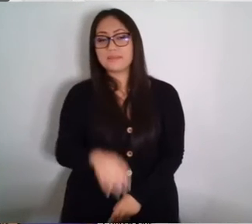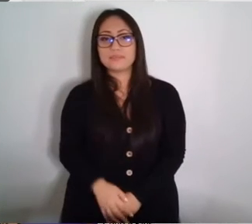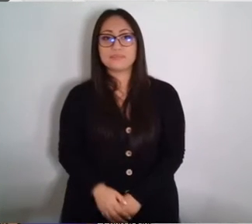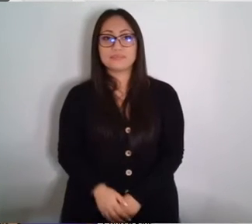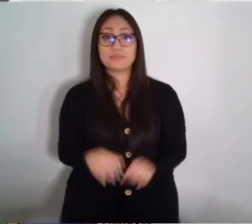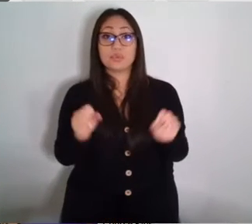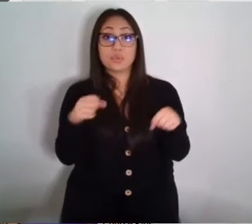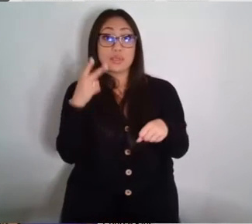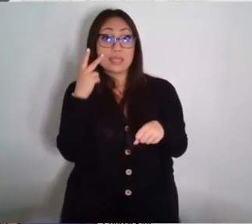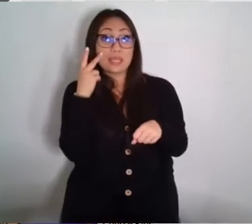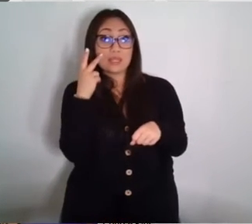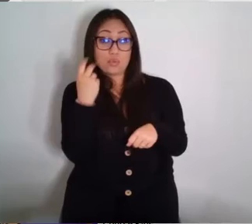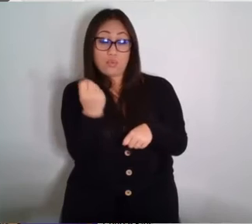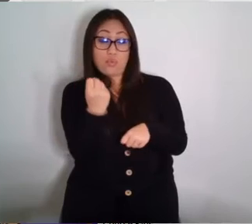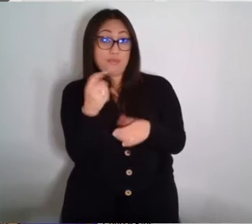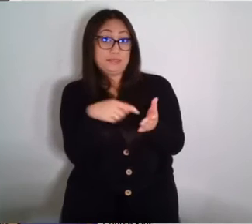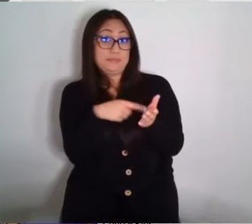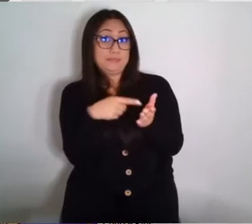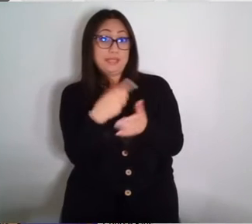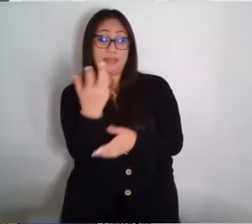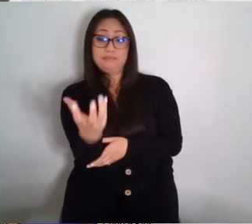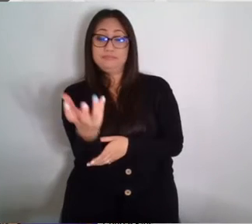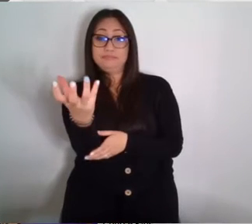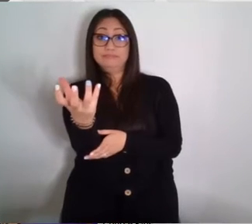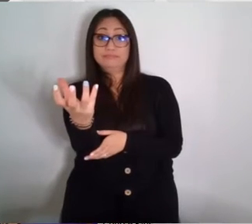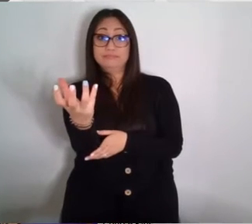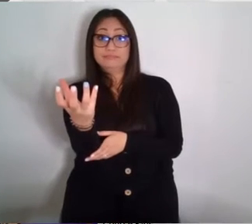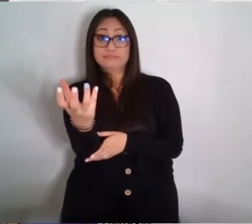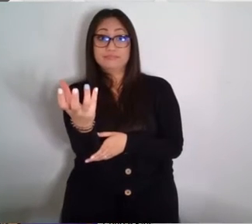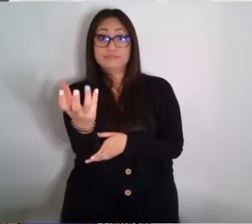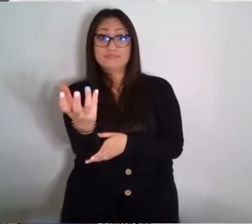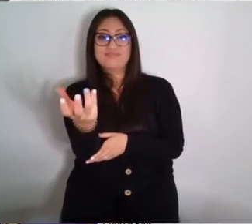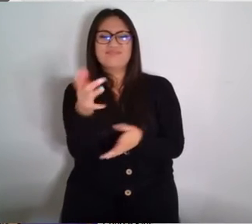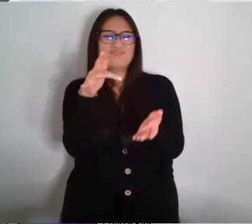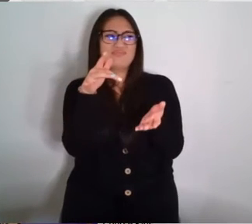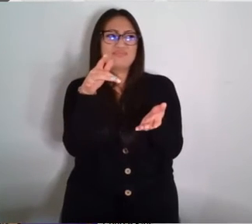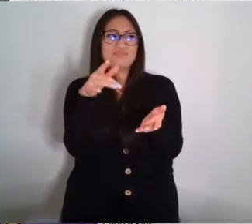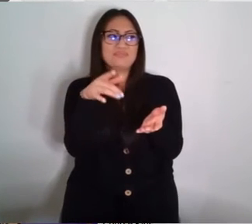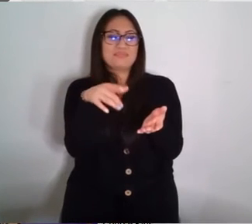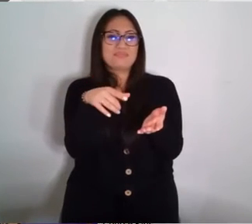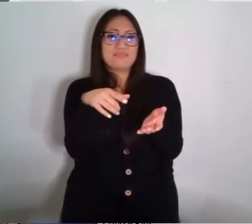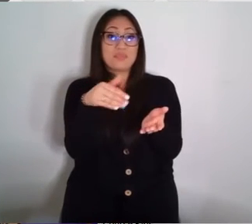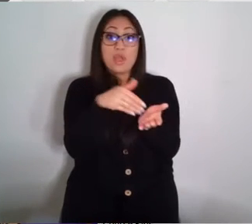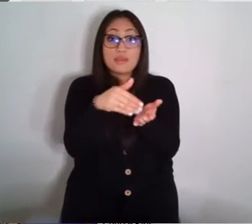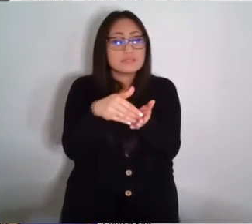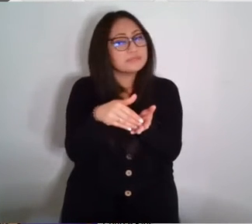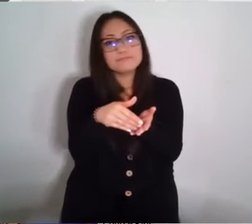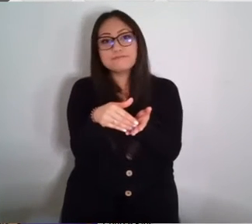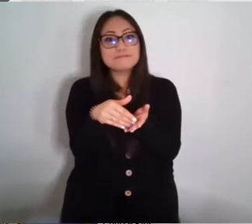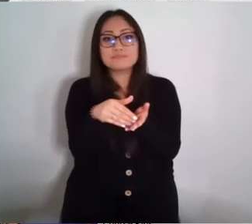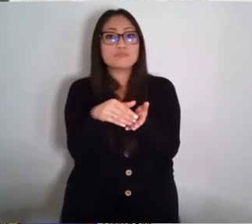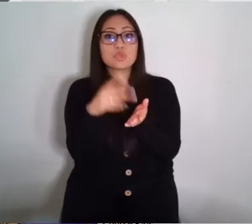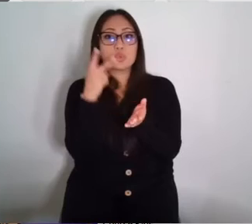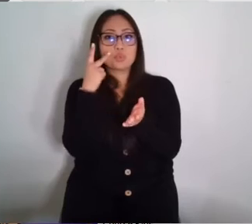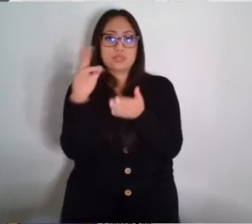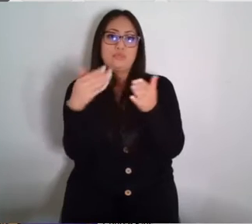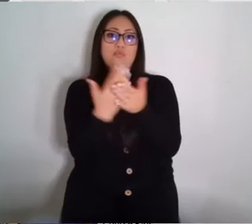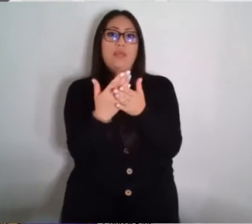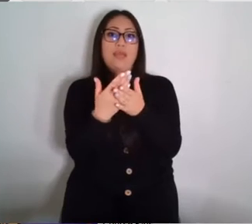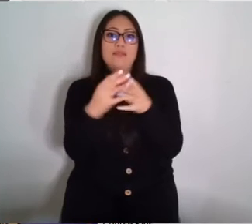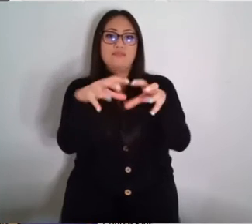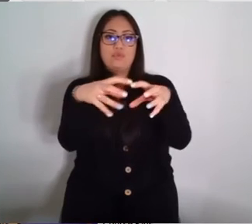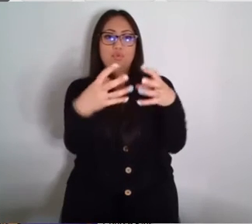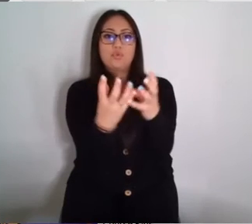But very rarely, Earth can get hit by a rock that's pretty big. In fact, most scientists think that a really big meteorite that hit the Earth millions of